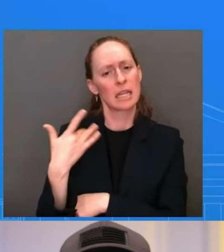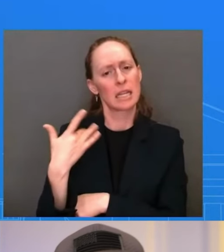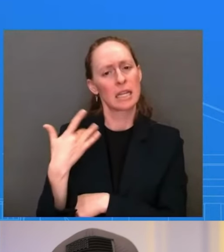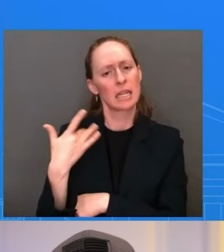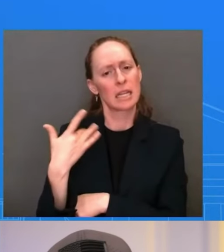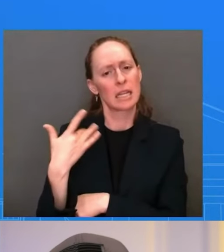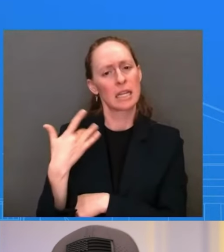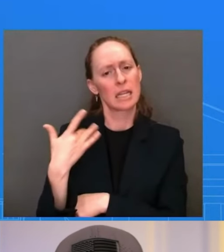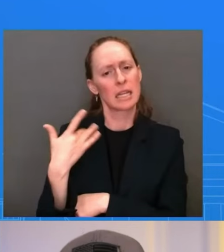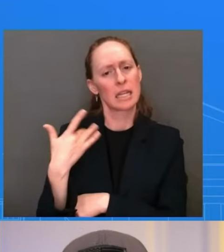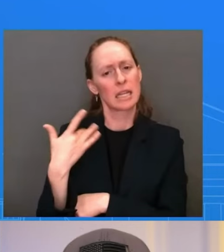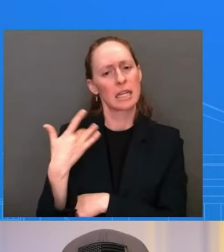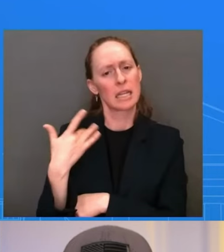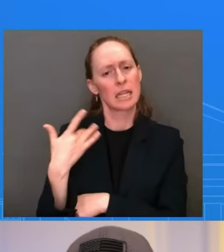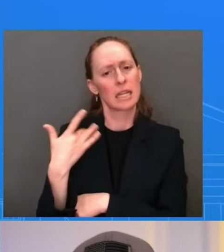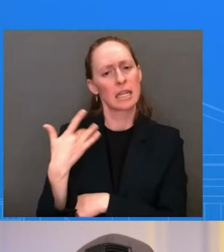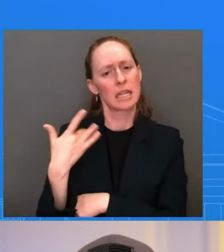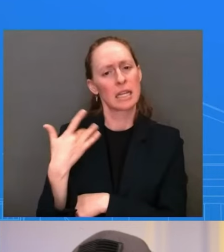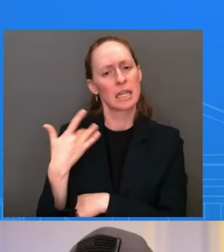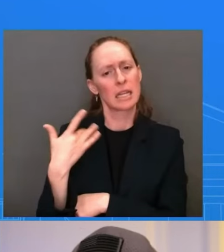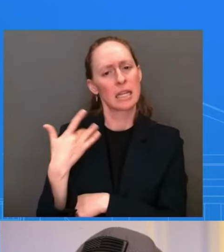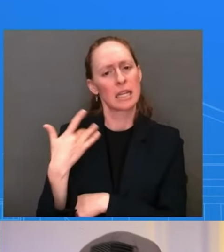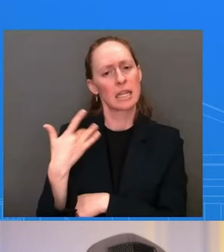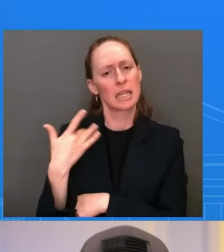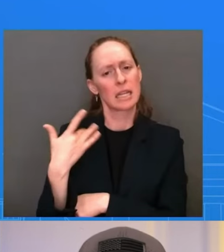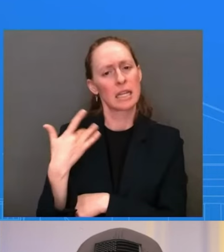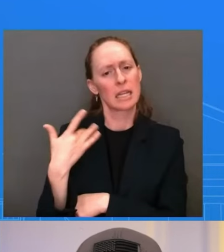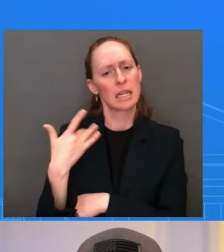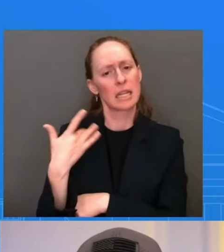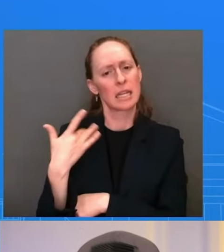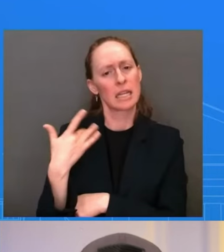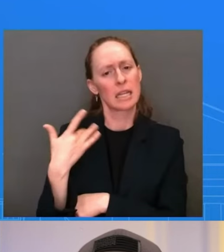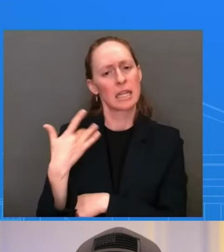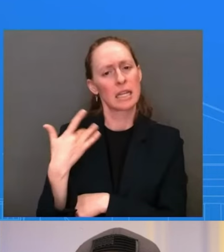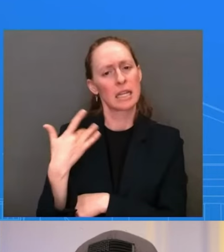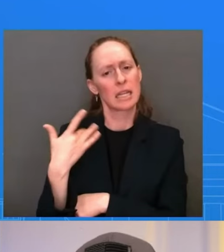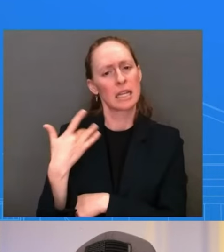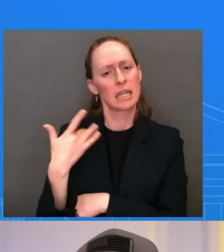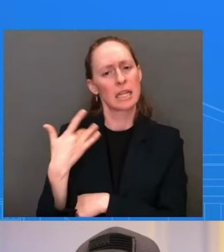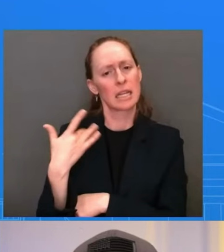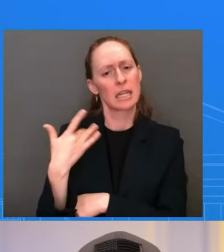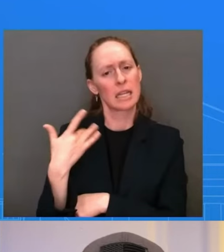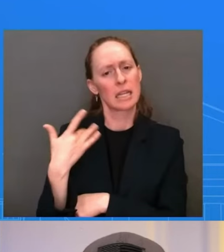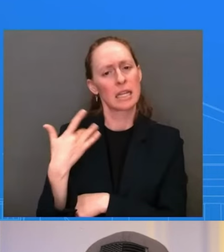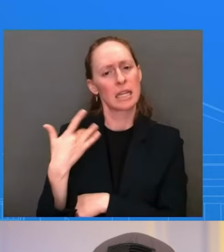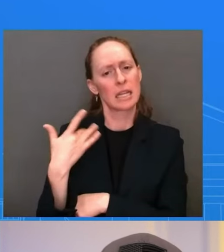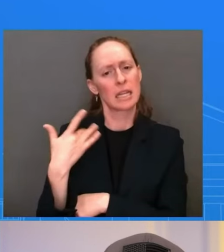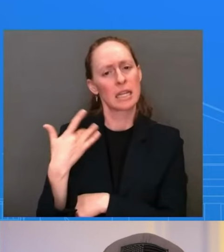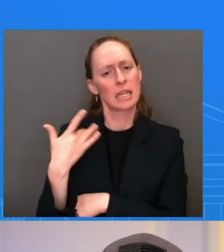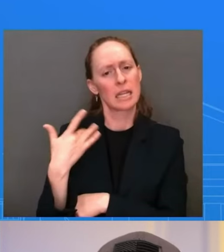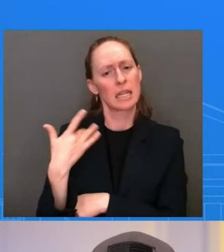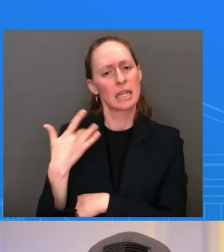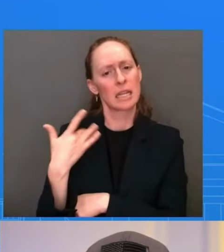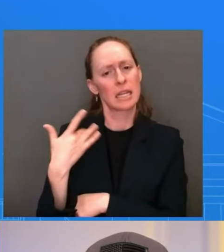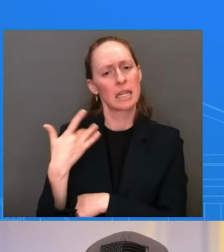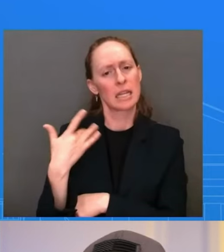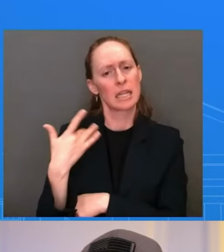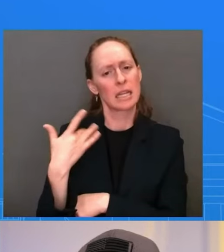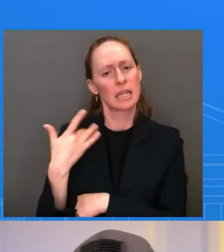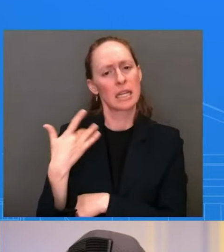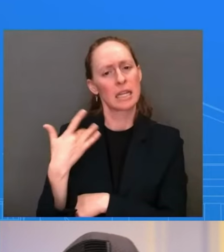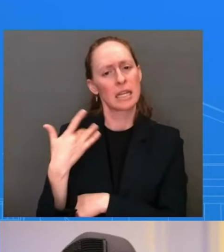They have no bench, man. Democrats have nobody at all. Joe Biden is it. I mean, they tried Hillary. That one didn't work